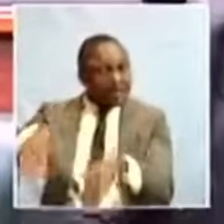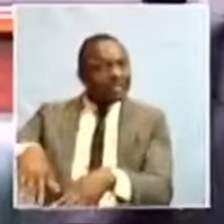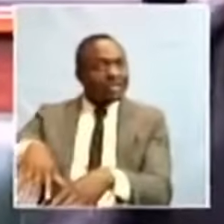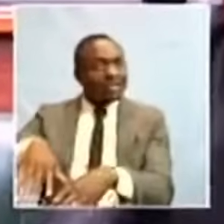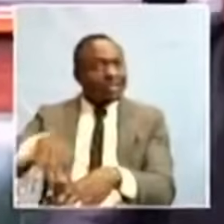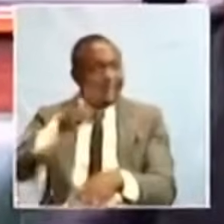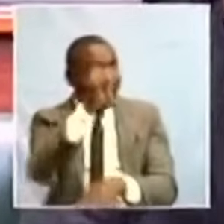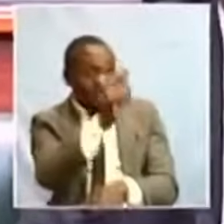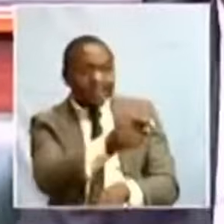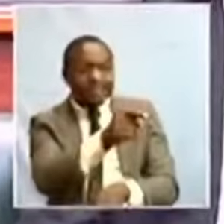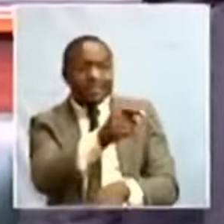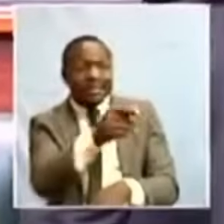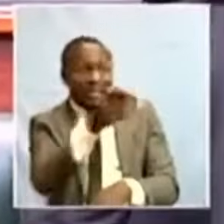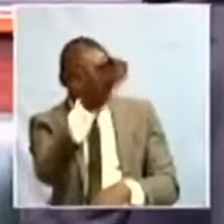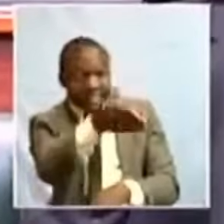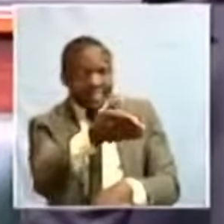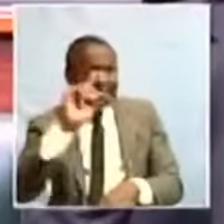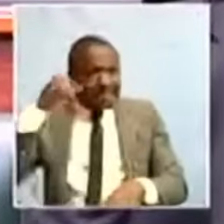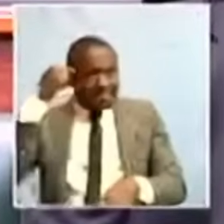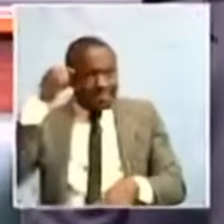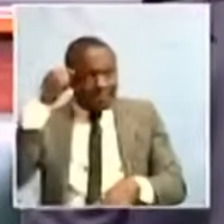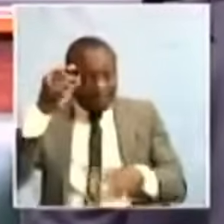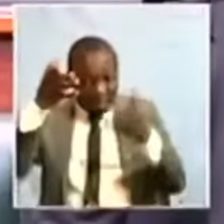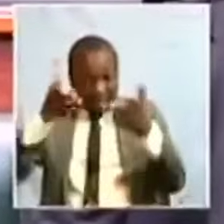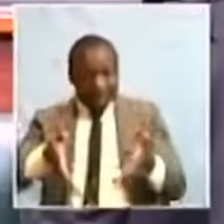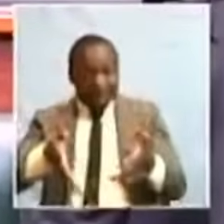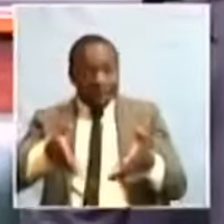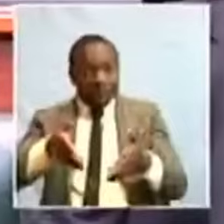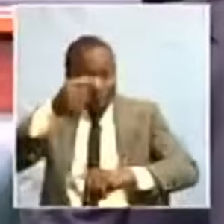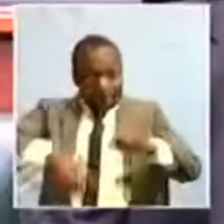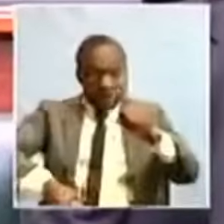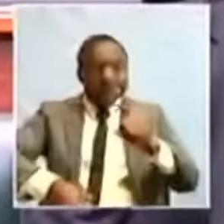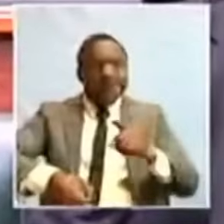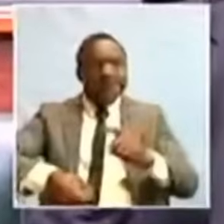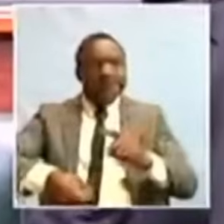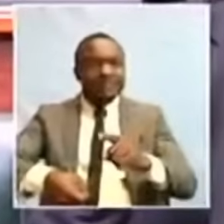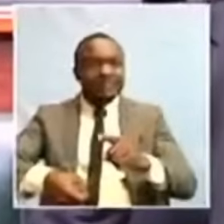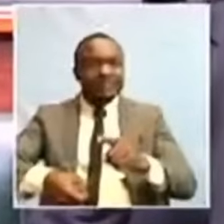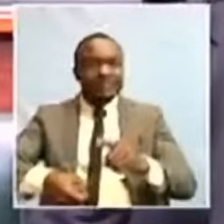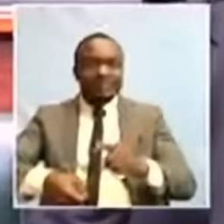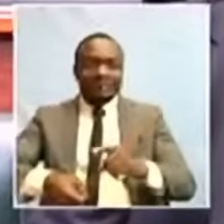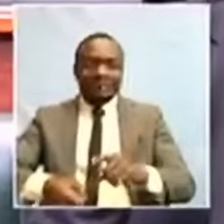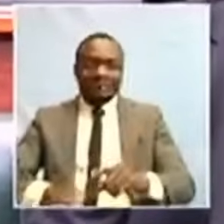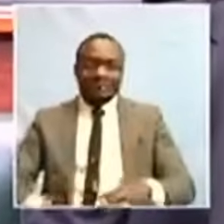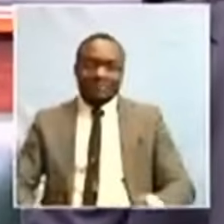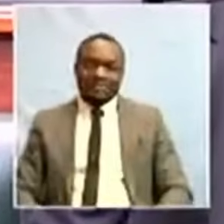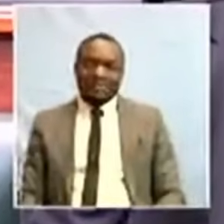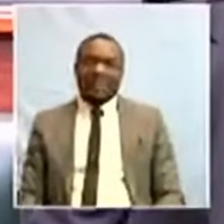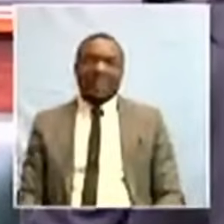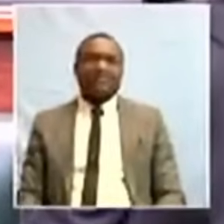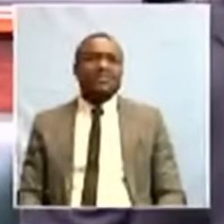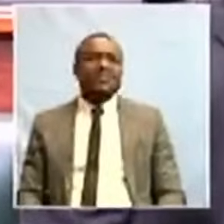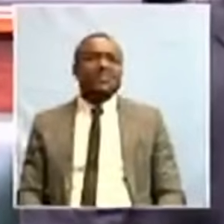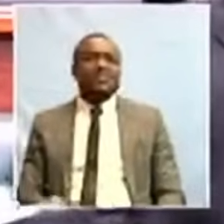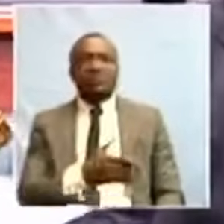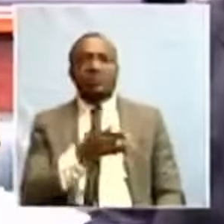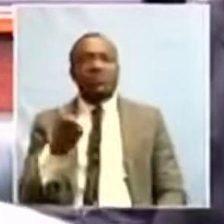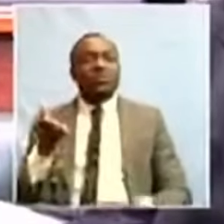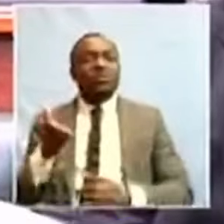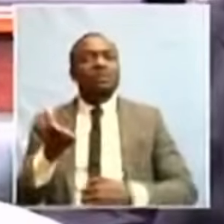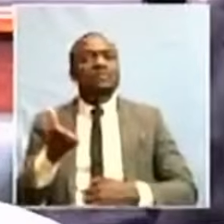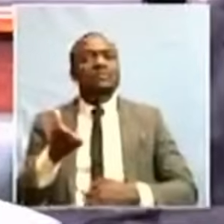by this government that was here, which they kicked out, was far much